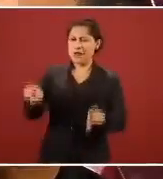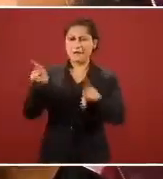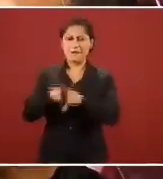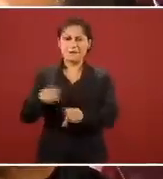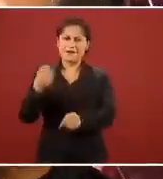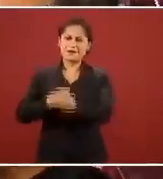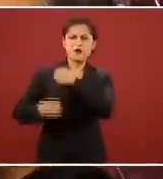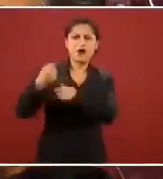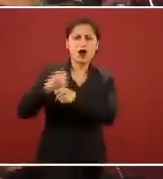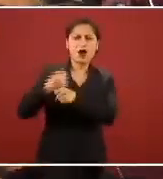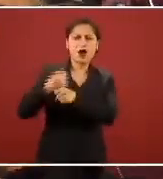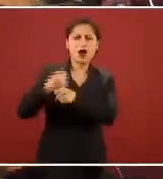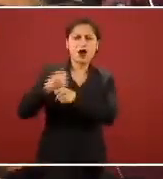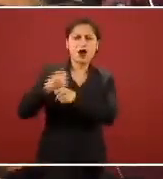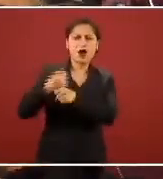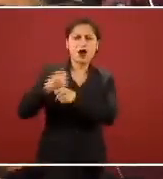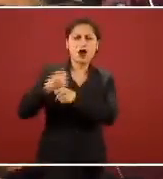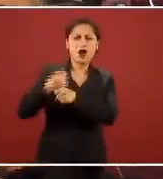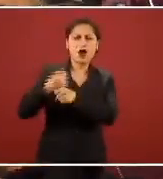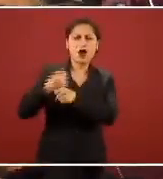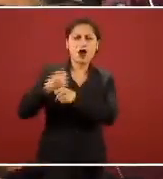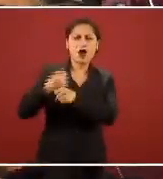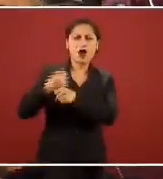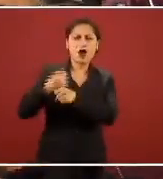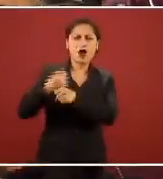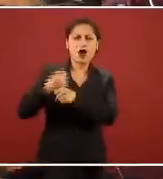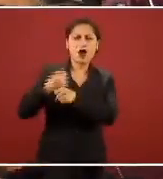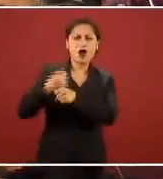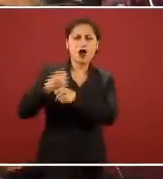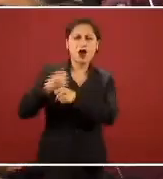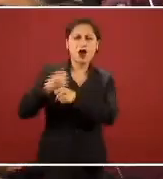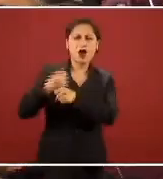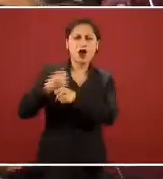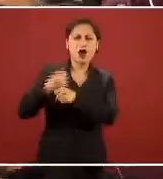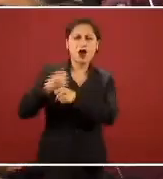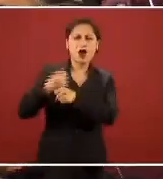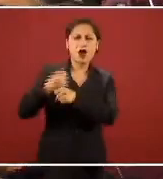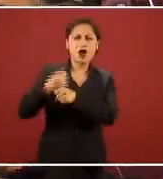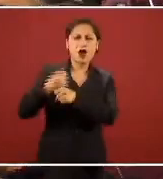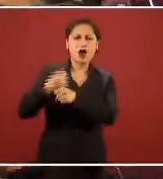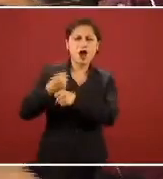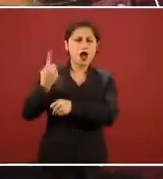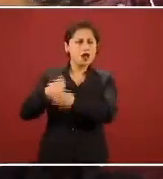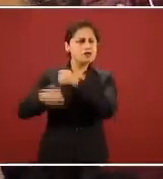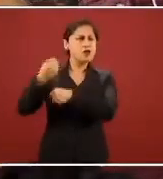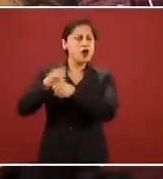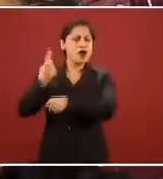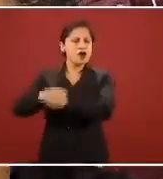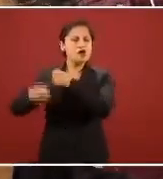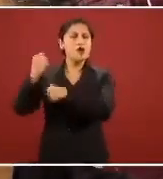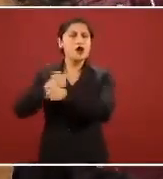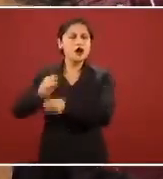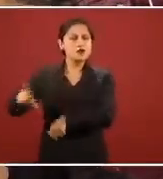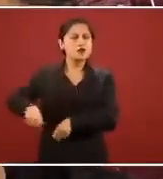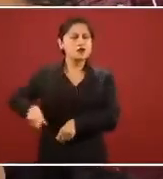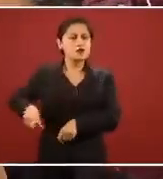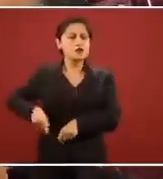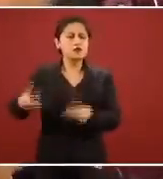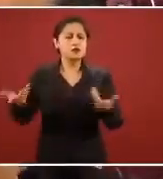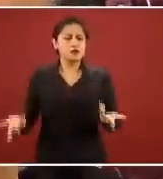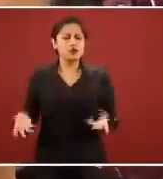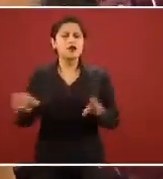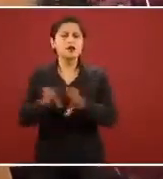los gobiernos porque... That has been the same thing that has been lived through with all the other governments. Why? Un patio central donde estaba